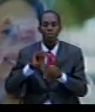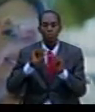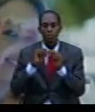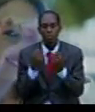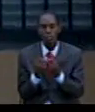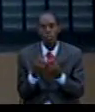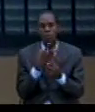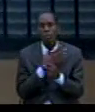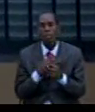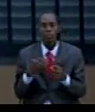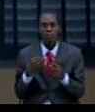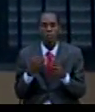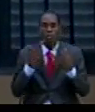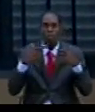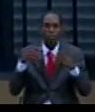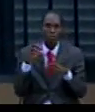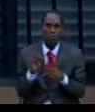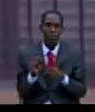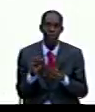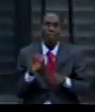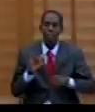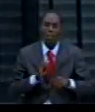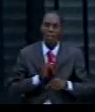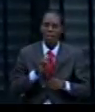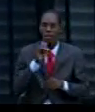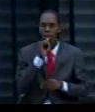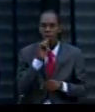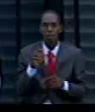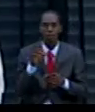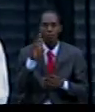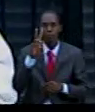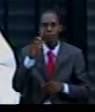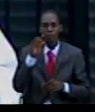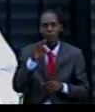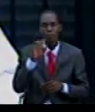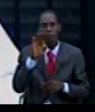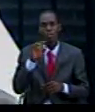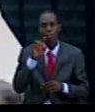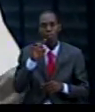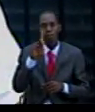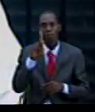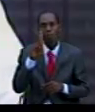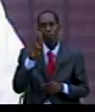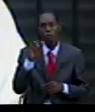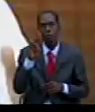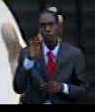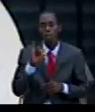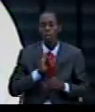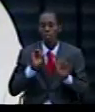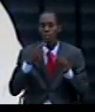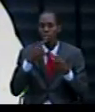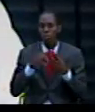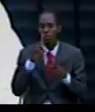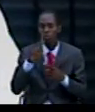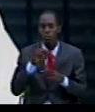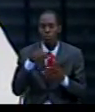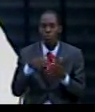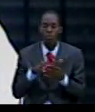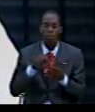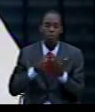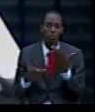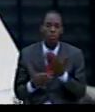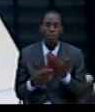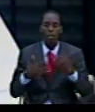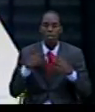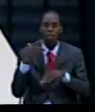Global Crusade. I am W.F. Kumuyi. I can tell you that these Global Crusades have taught touched many lives